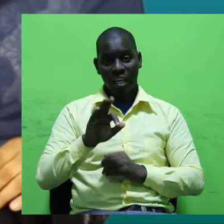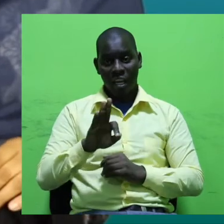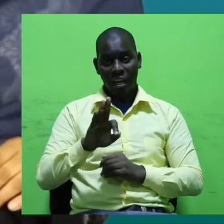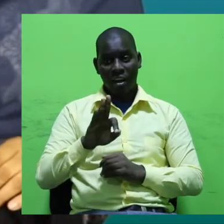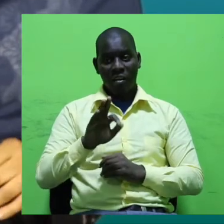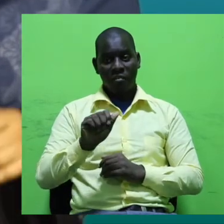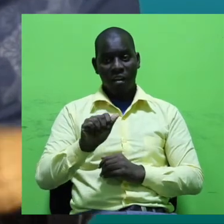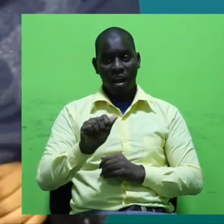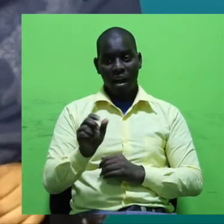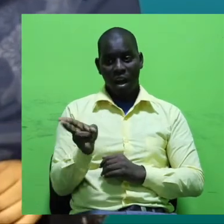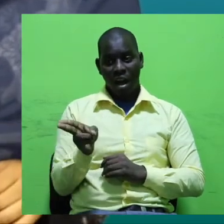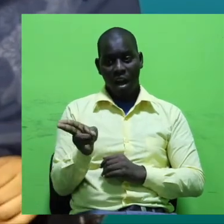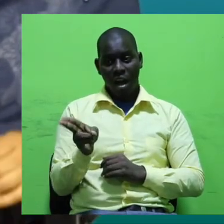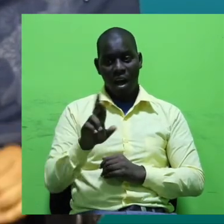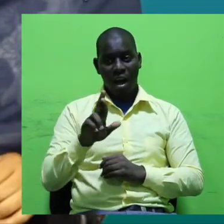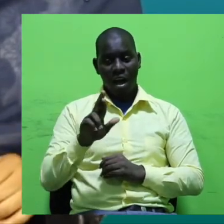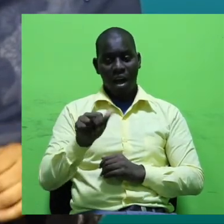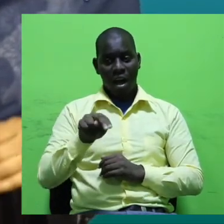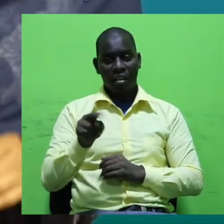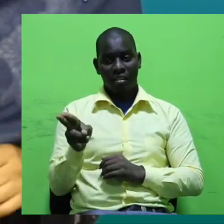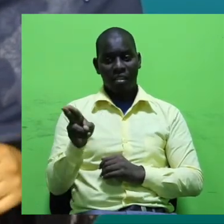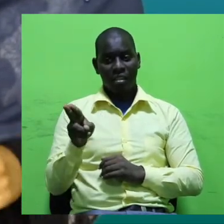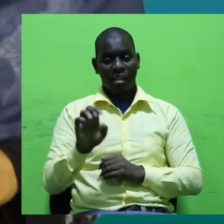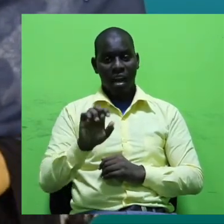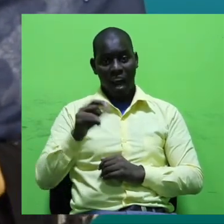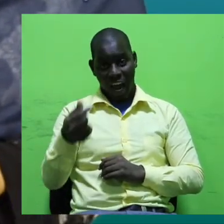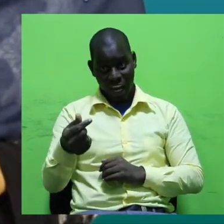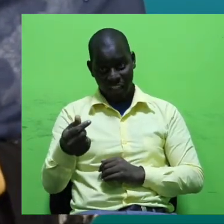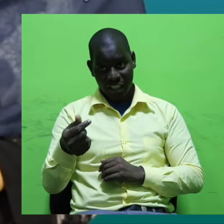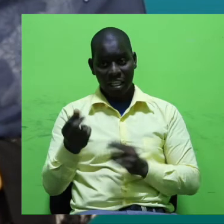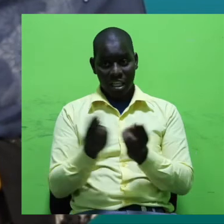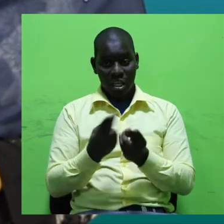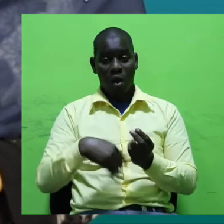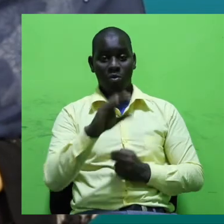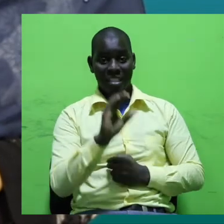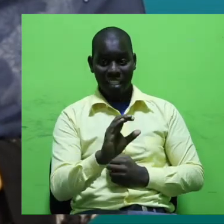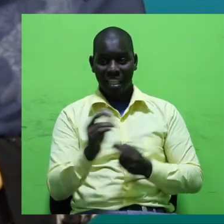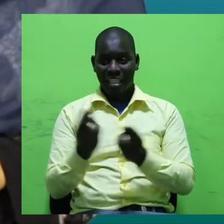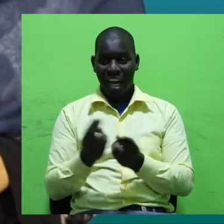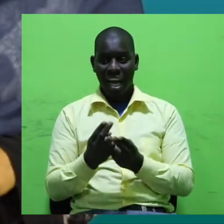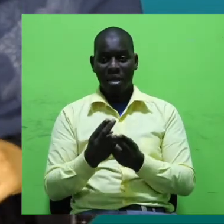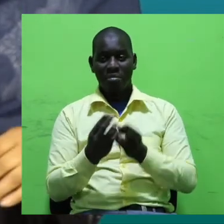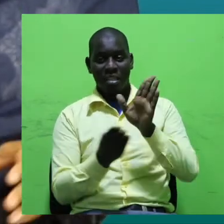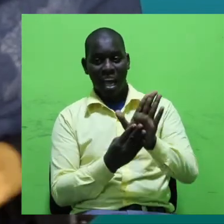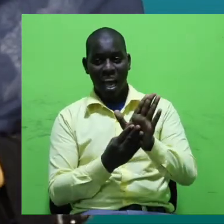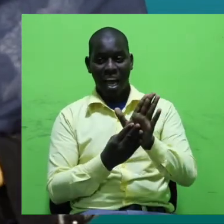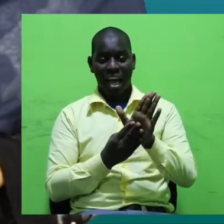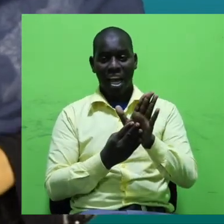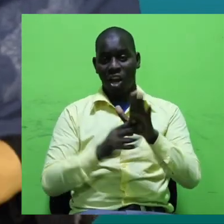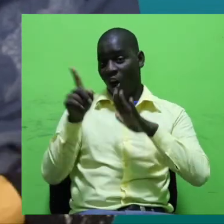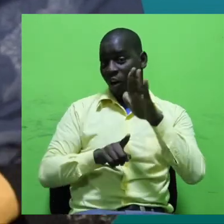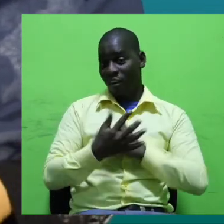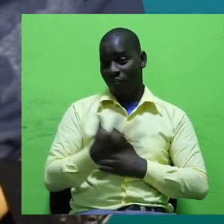degrees Celsius is equal to 86 degrees Fahrenheit. Now, do in your book